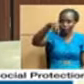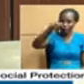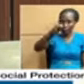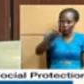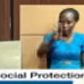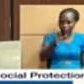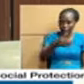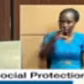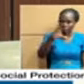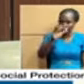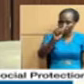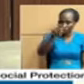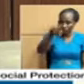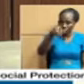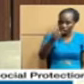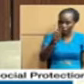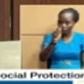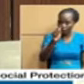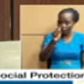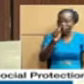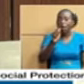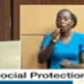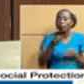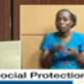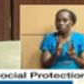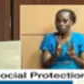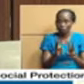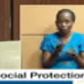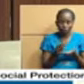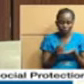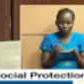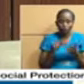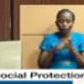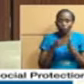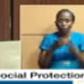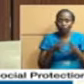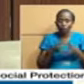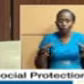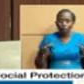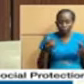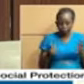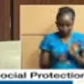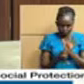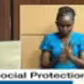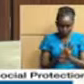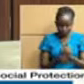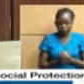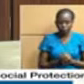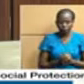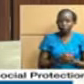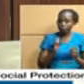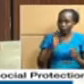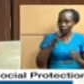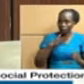of rating development in the country, or growth for that matter. Because you want to tell me that if my head is